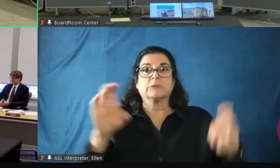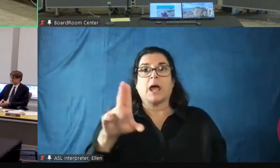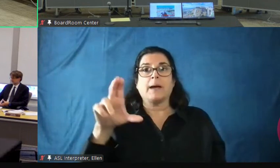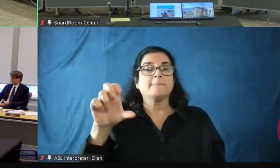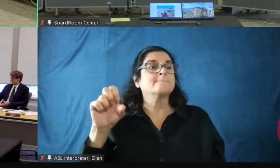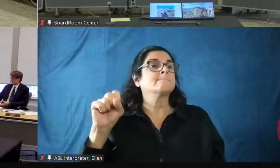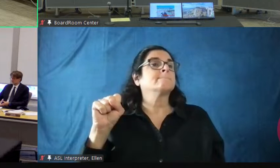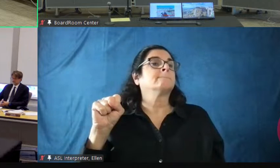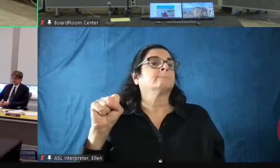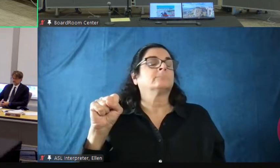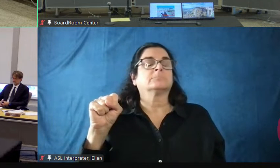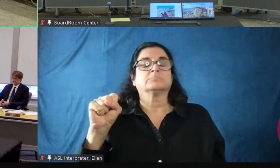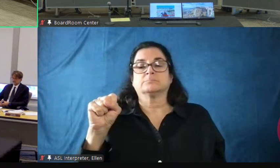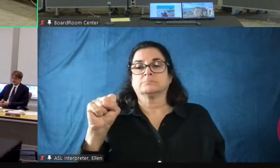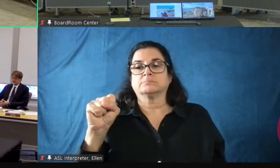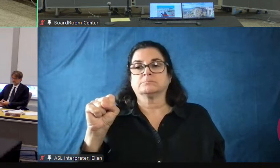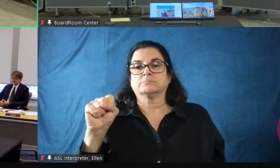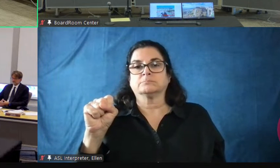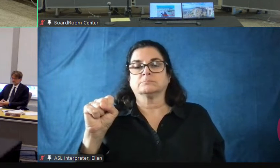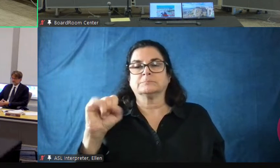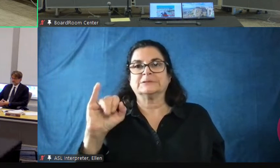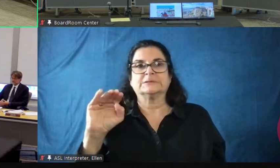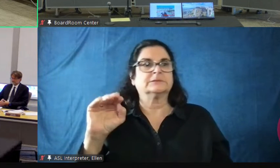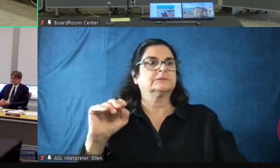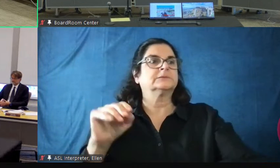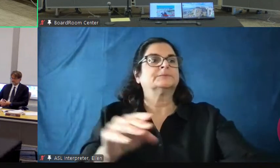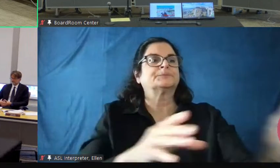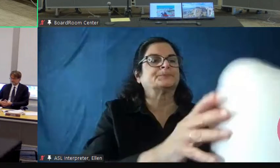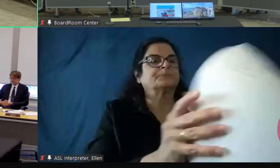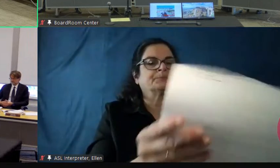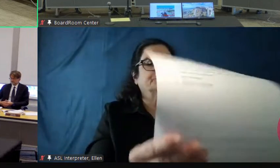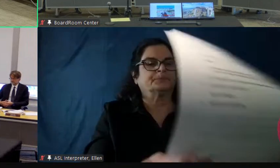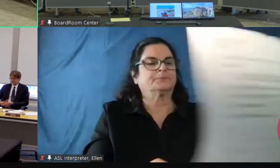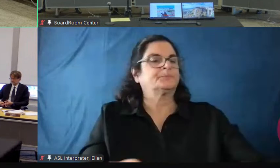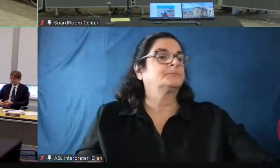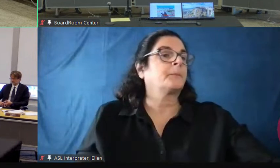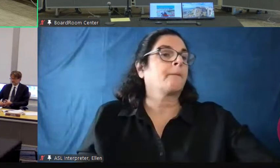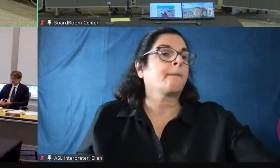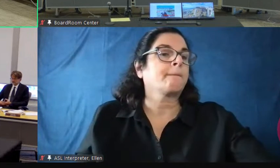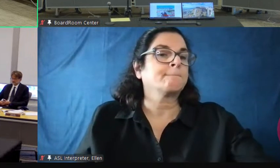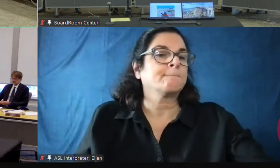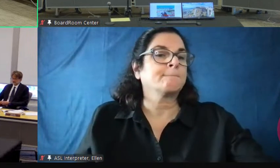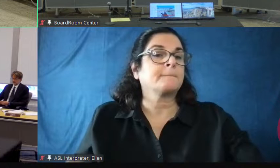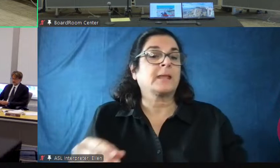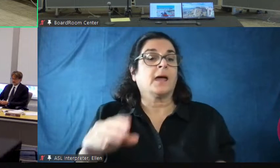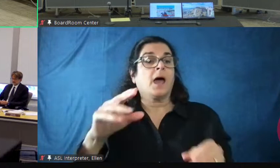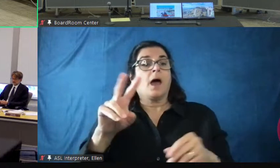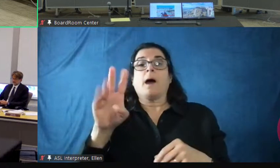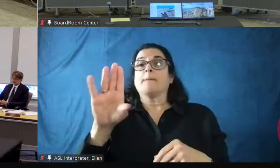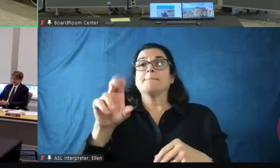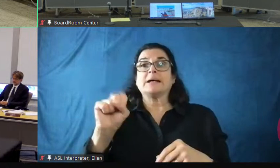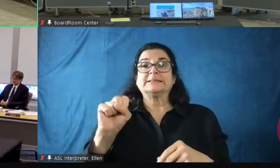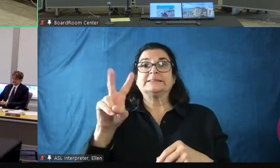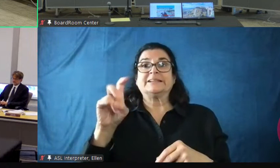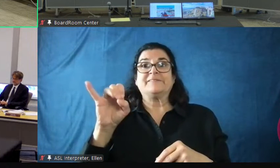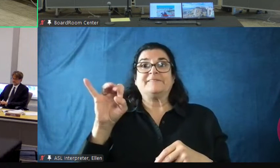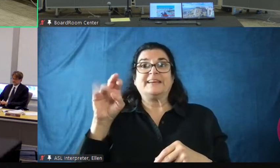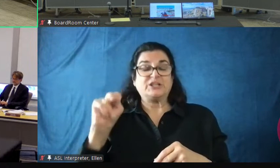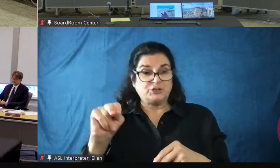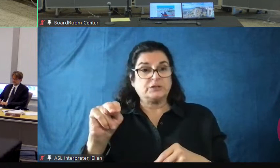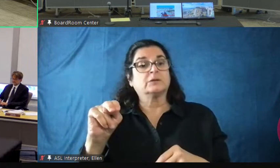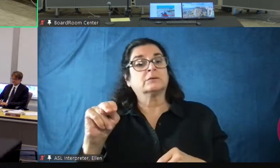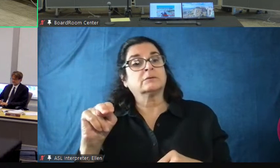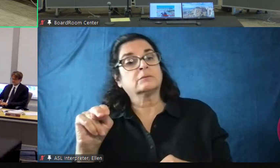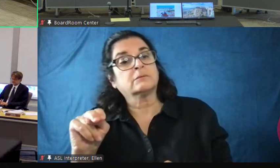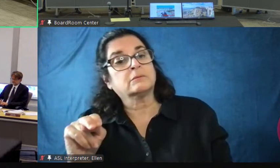Framing Report by Monty Poppy. Our CTA Chief Innovation and Planning Officer was Jared Walker and